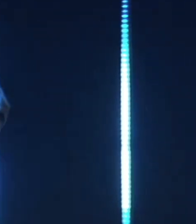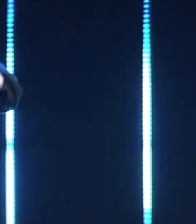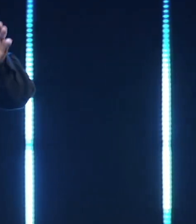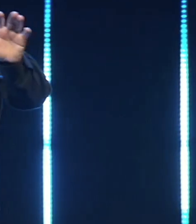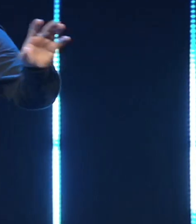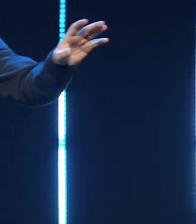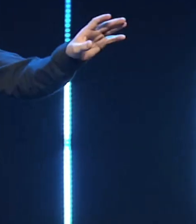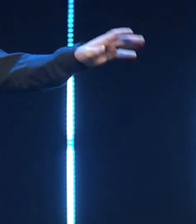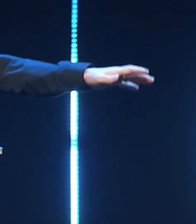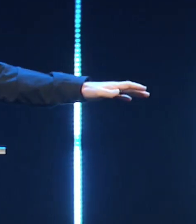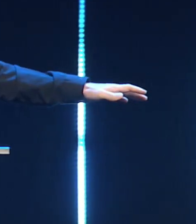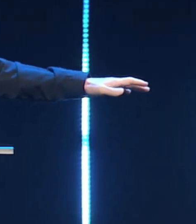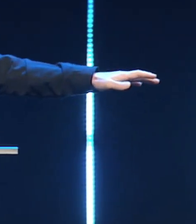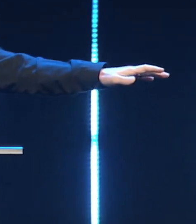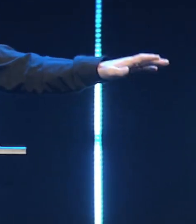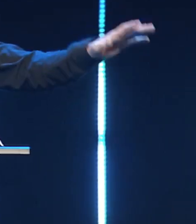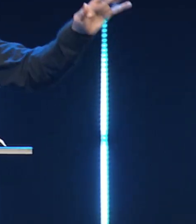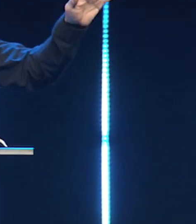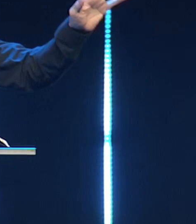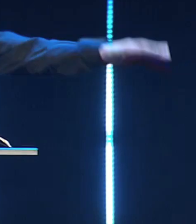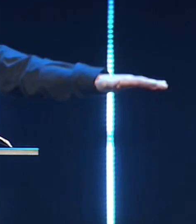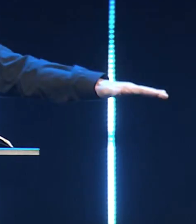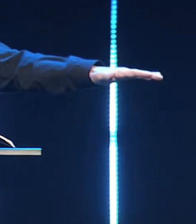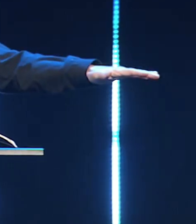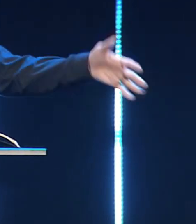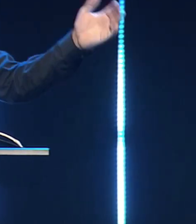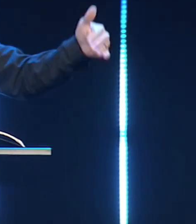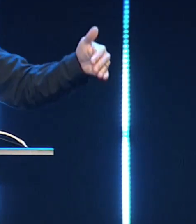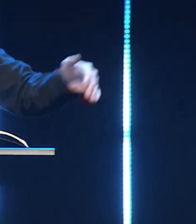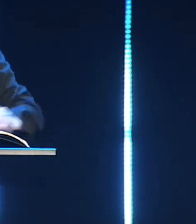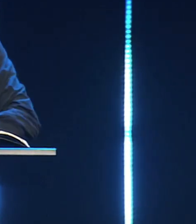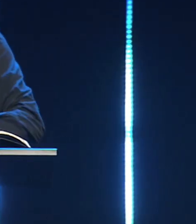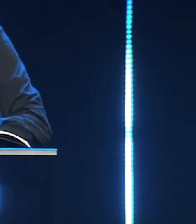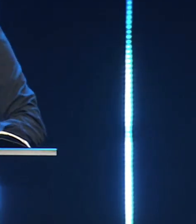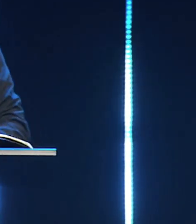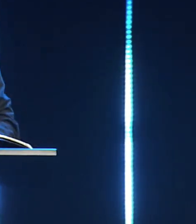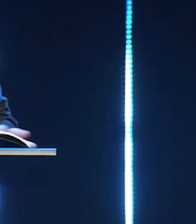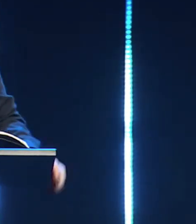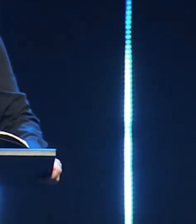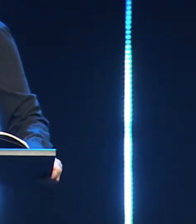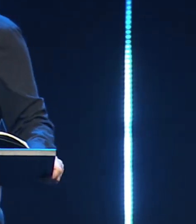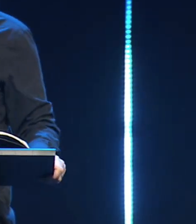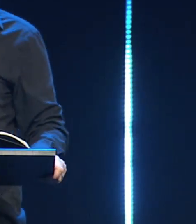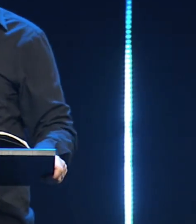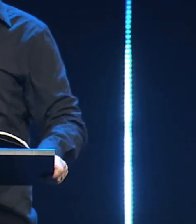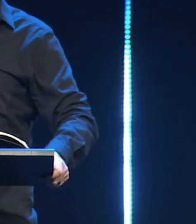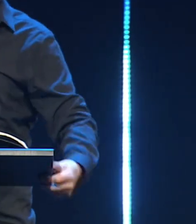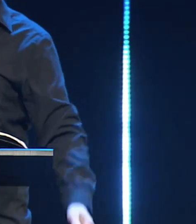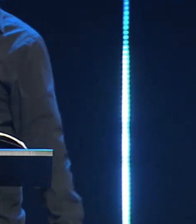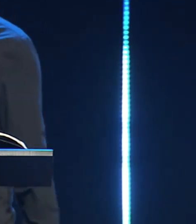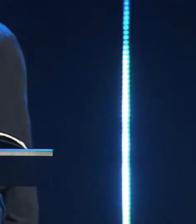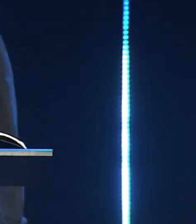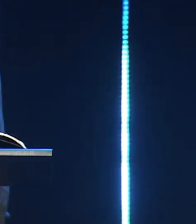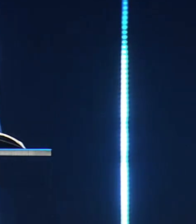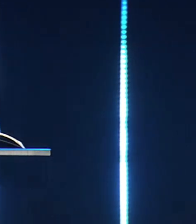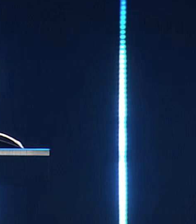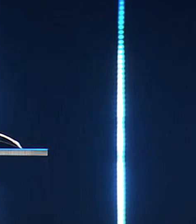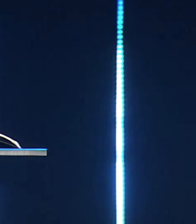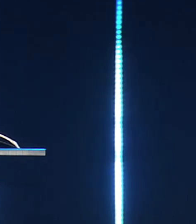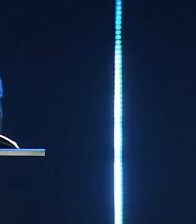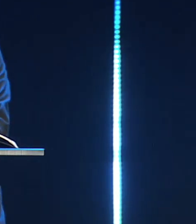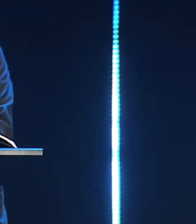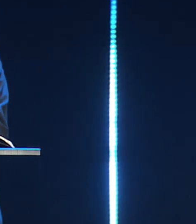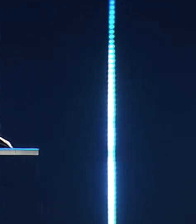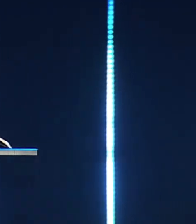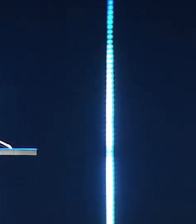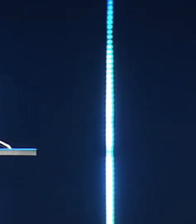And if you've been here a ton, thank you for being with us today. This weekend, we're going to begin a